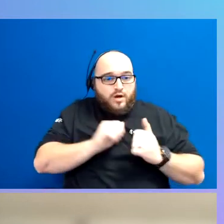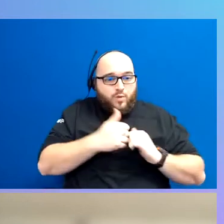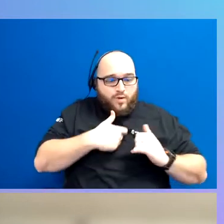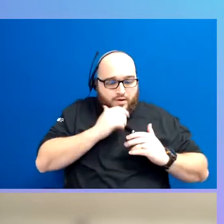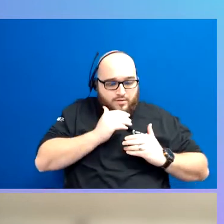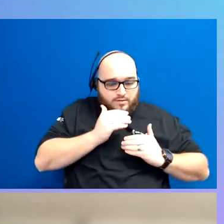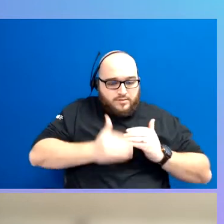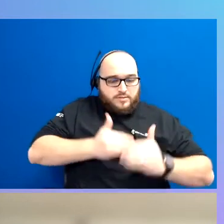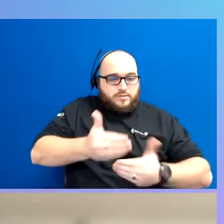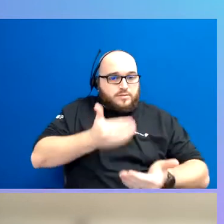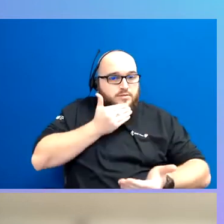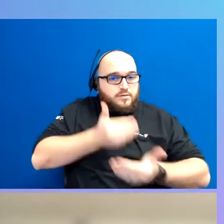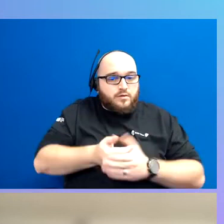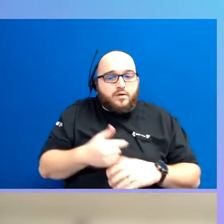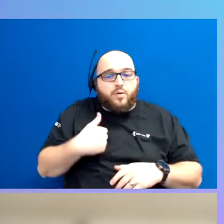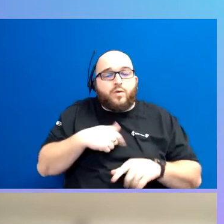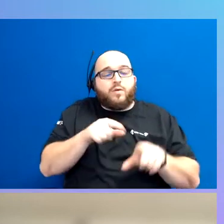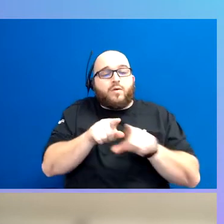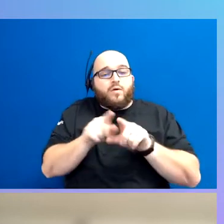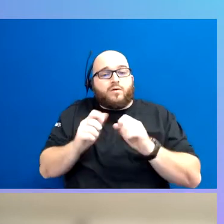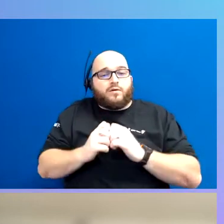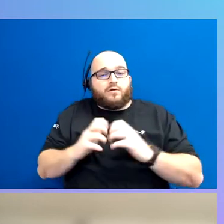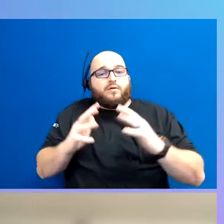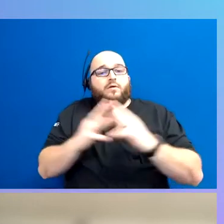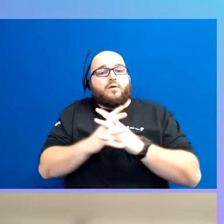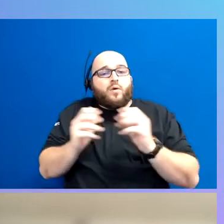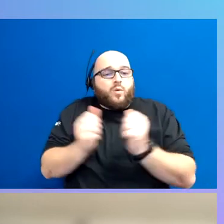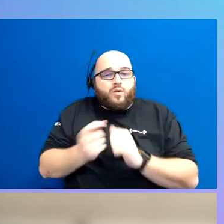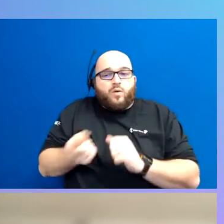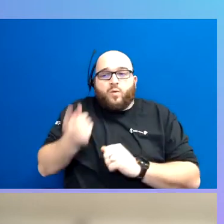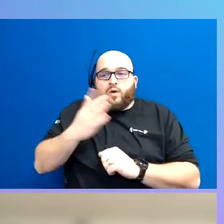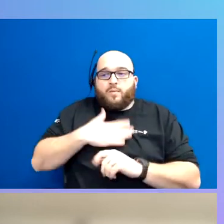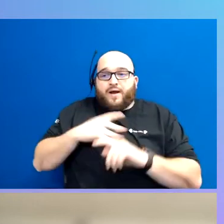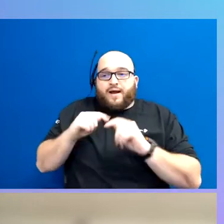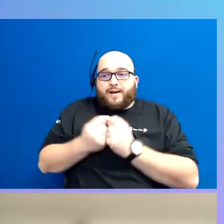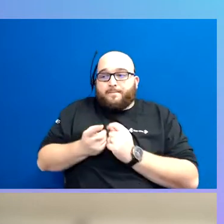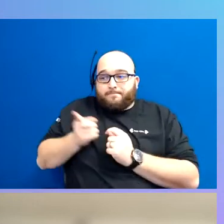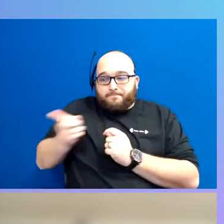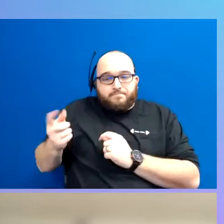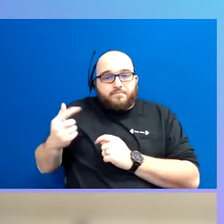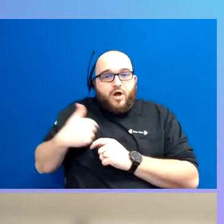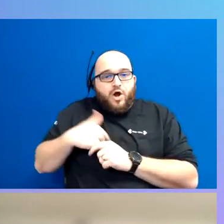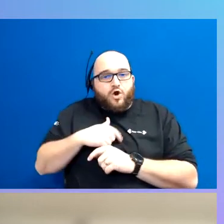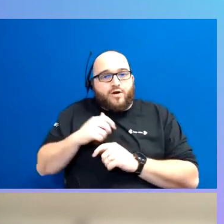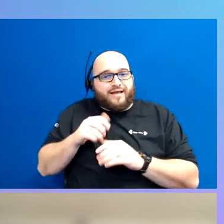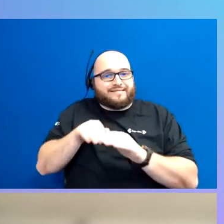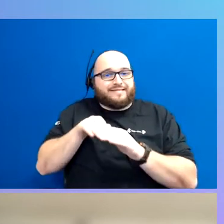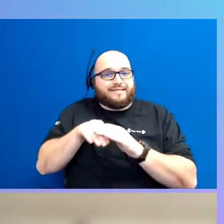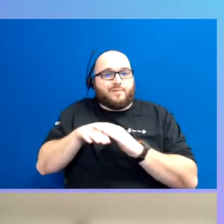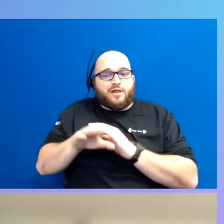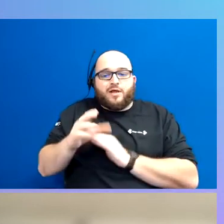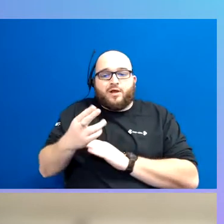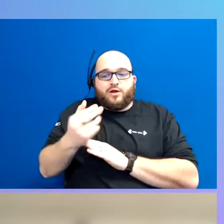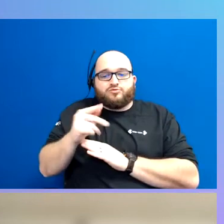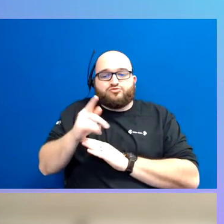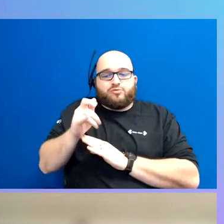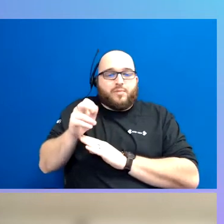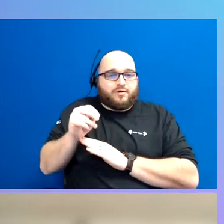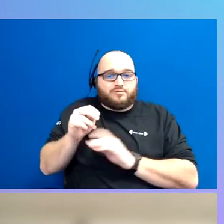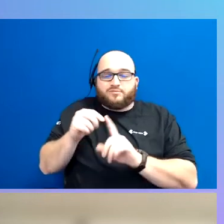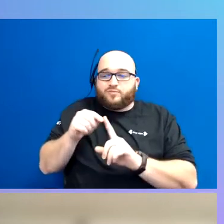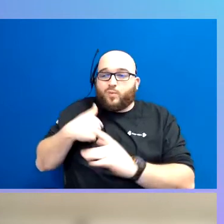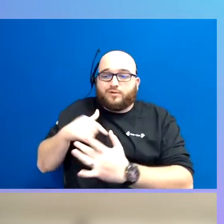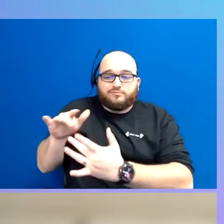we also formed with one of my team members our Accessibility Champions Network. So we reached out to people that were interested